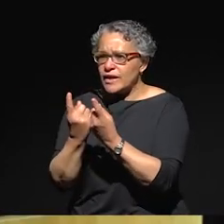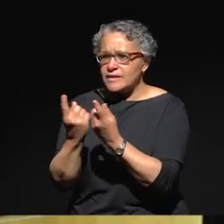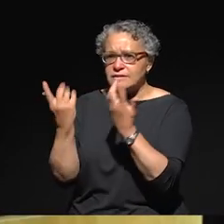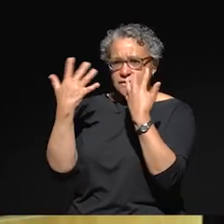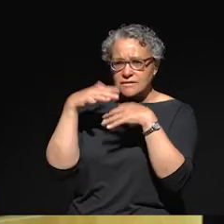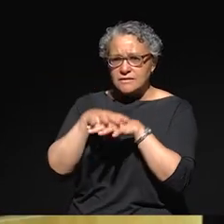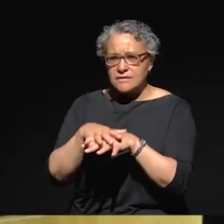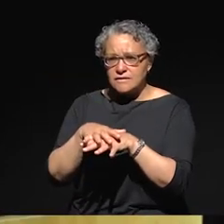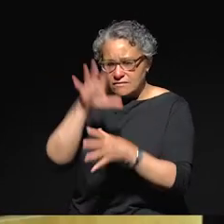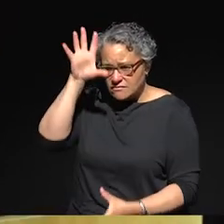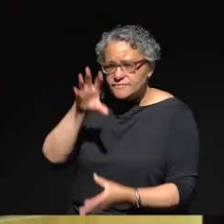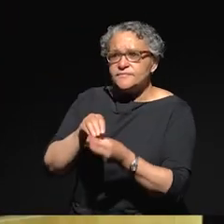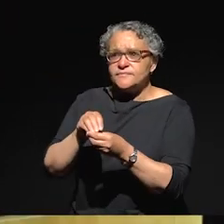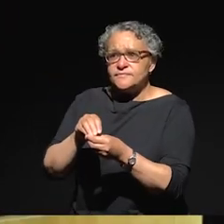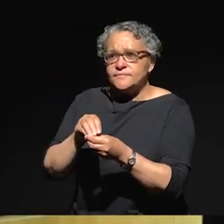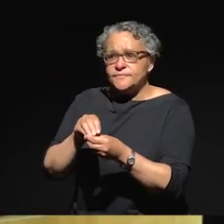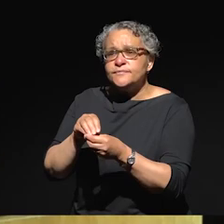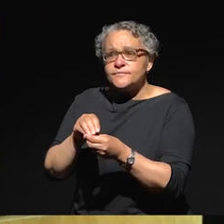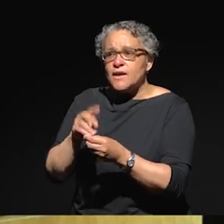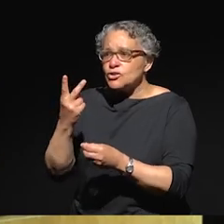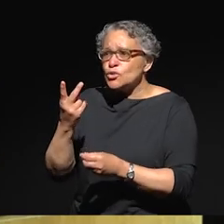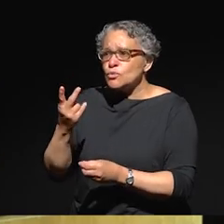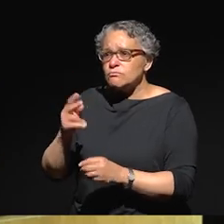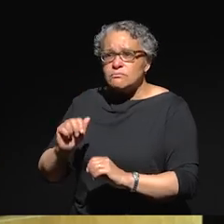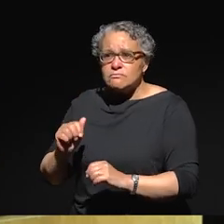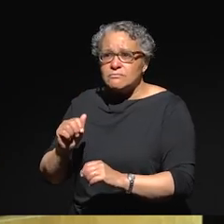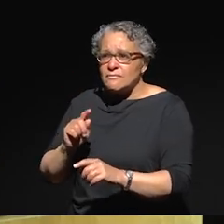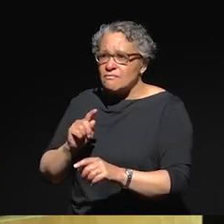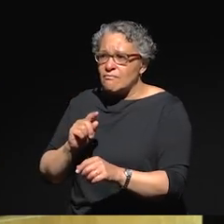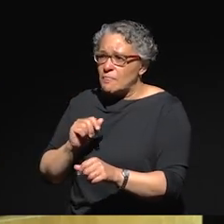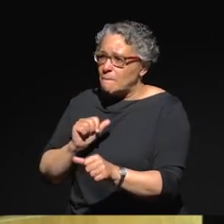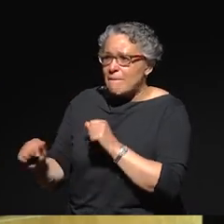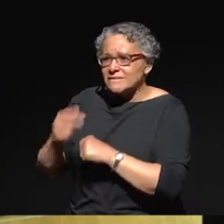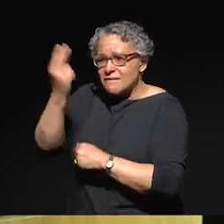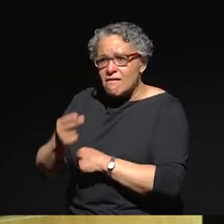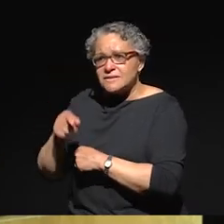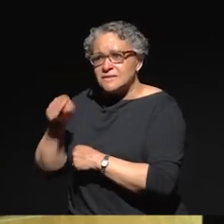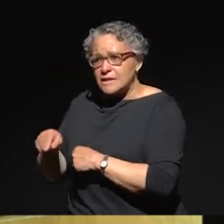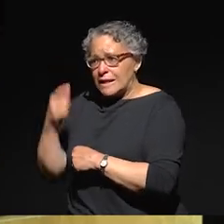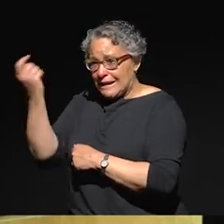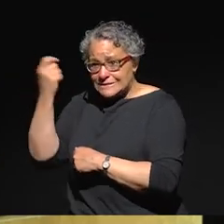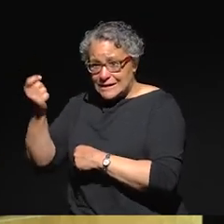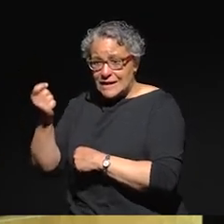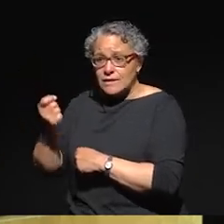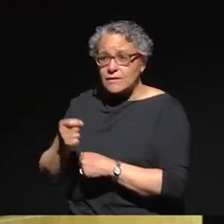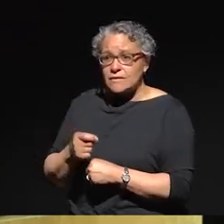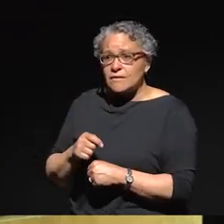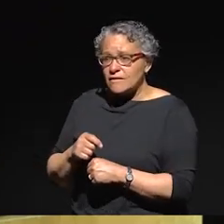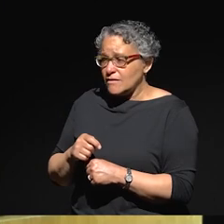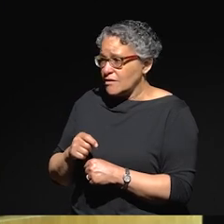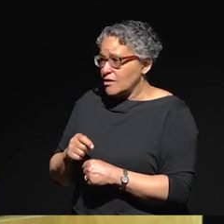the influences of the two greatest artists in Italy at the time. You know, that's who he's comparing himself with. Leonardo, Michelangelo. I